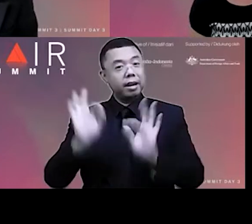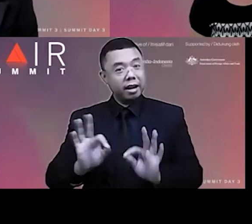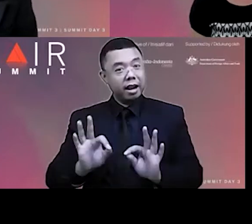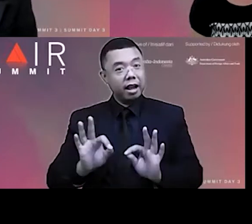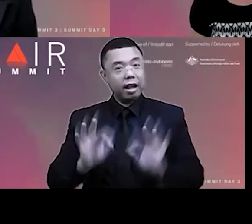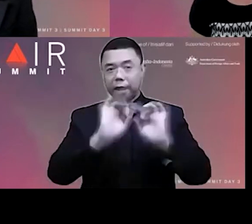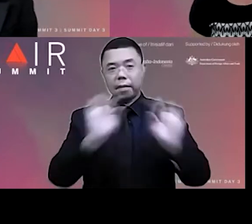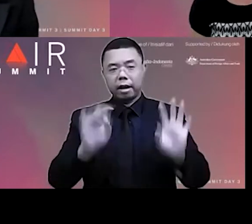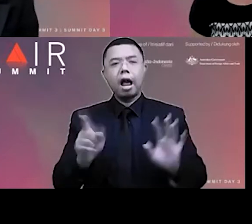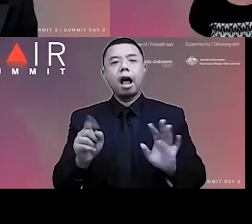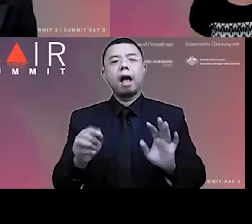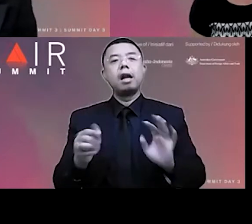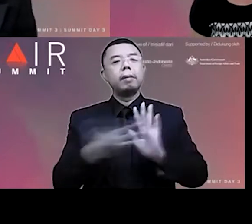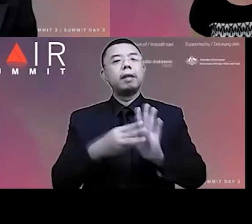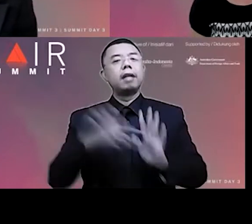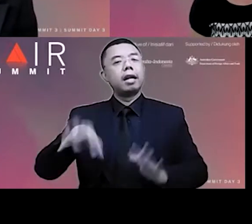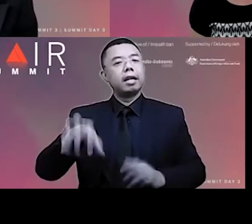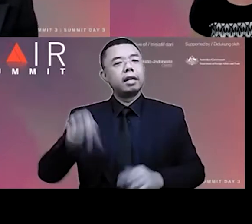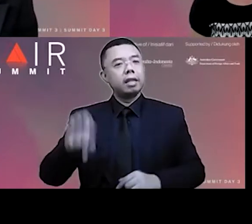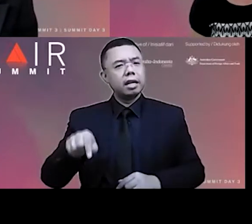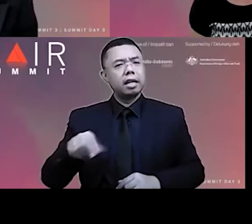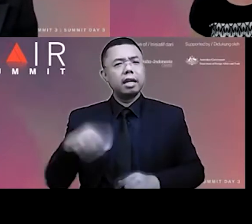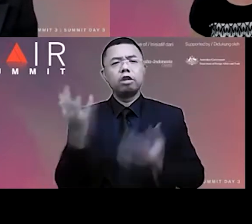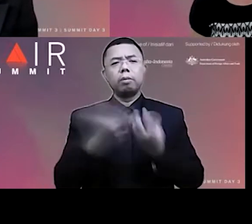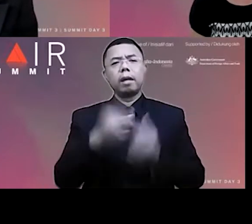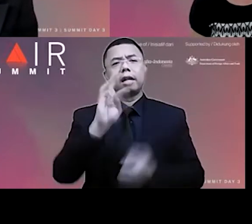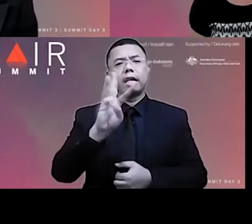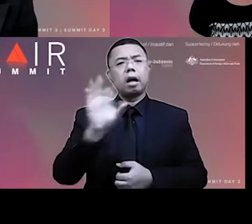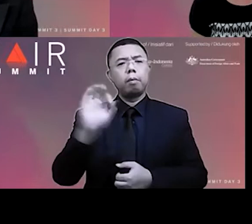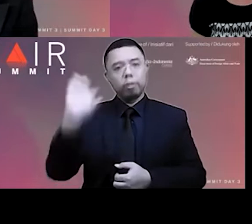exceeding 30% in this province. So the impact is